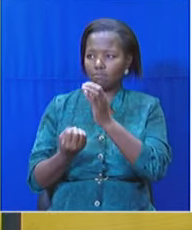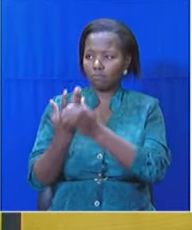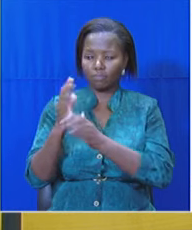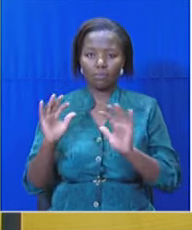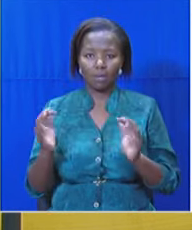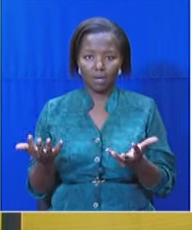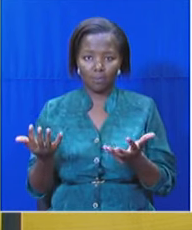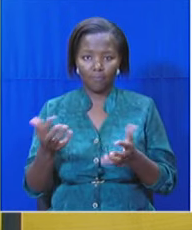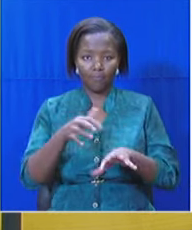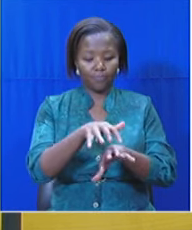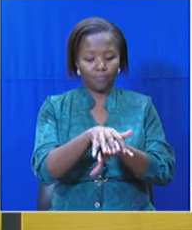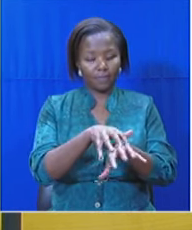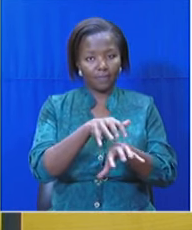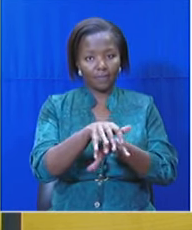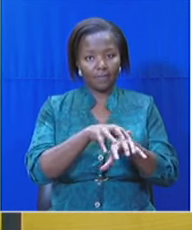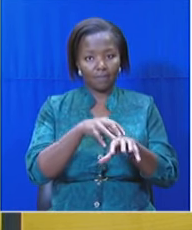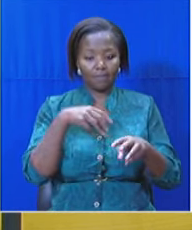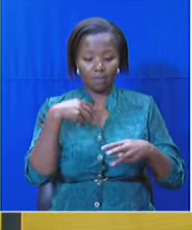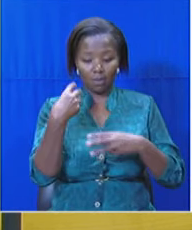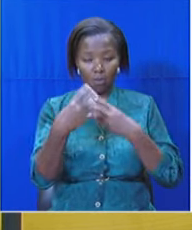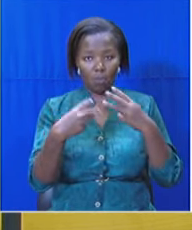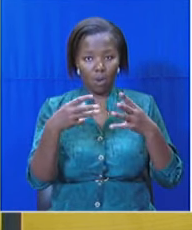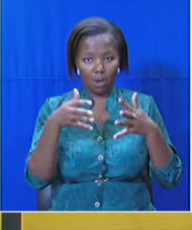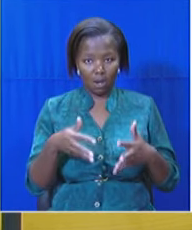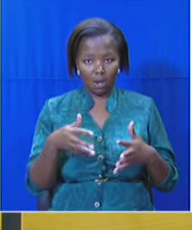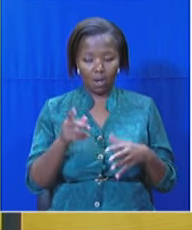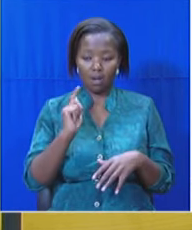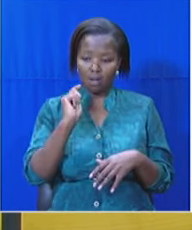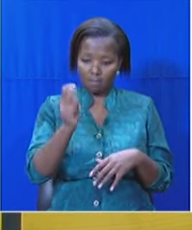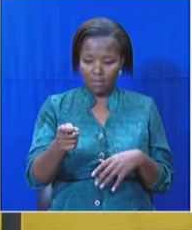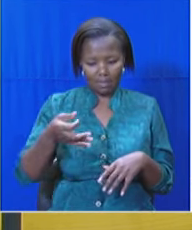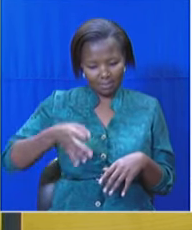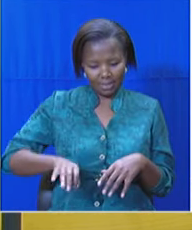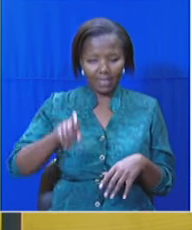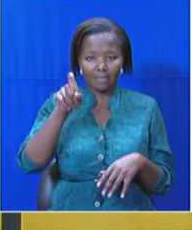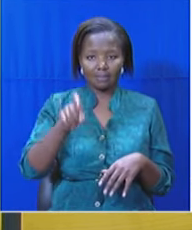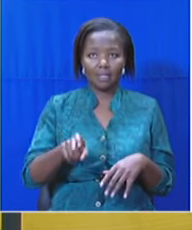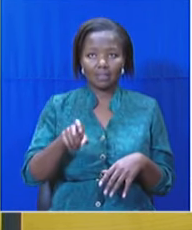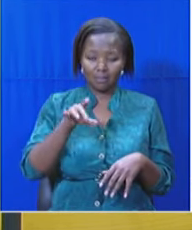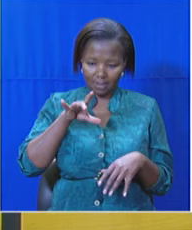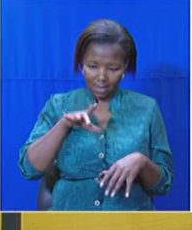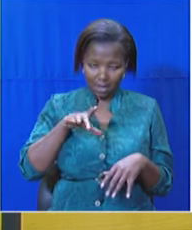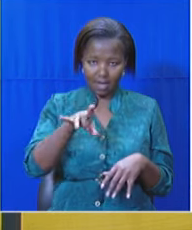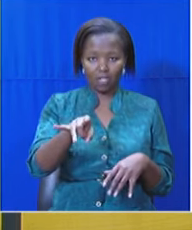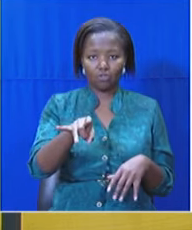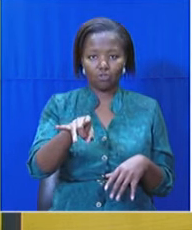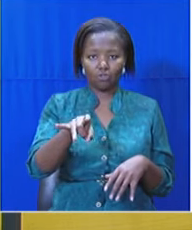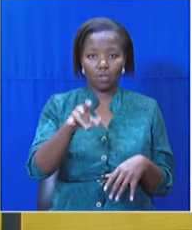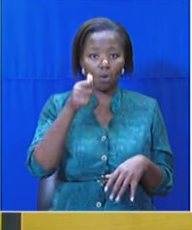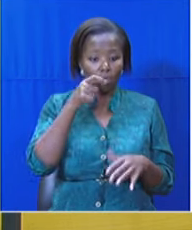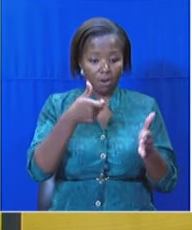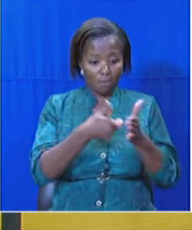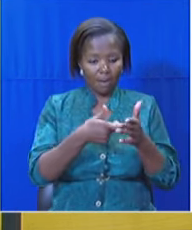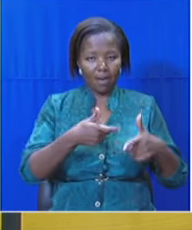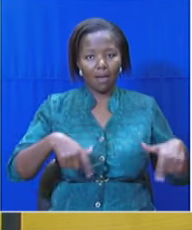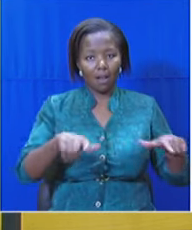Farm workers should be paid a goodwill in cash on the purchase of those farms. The